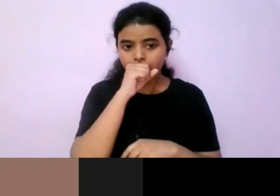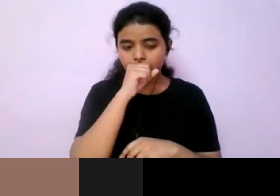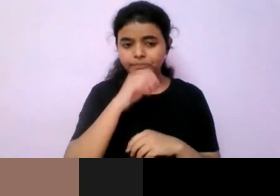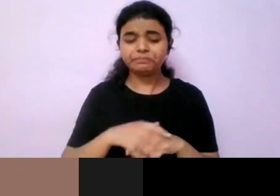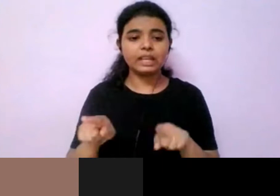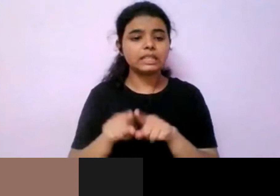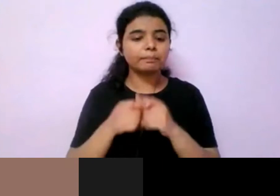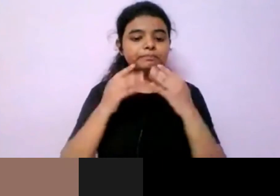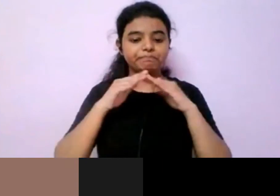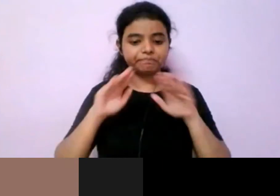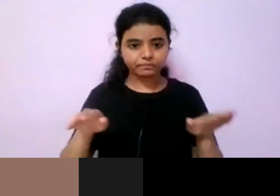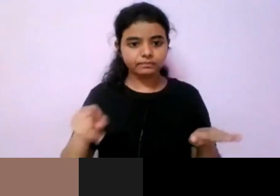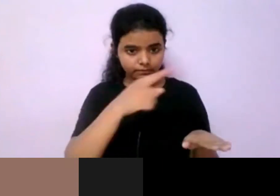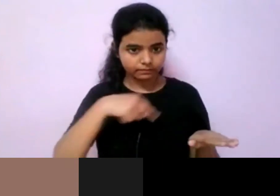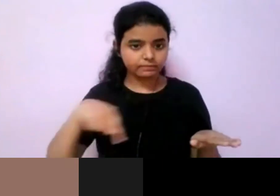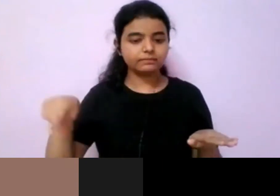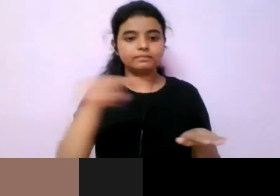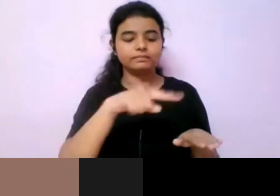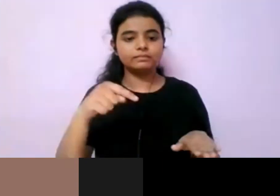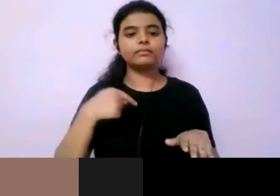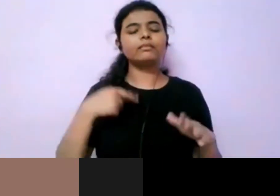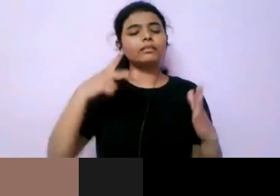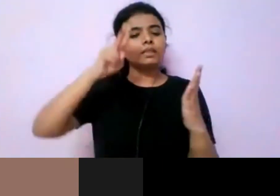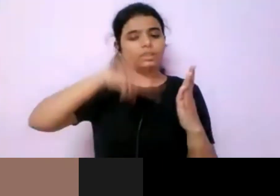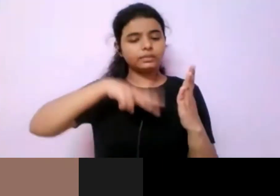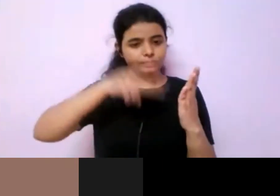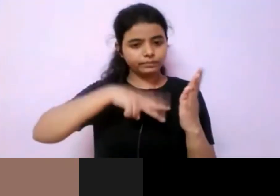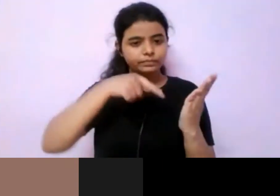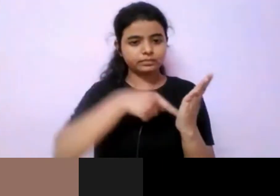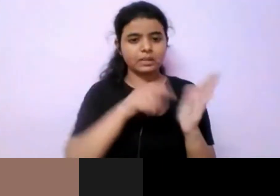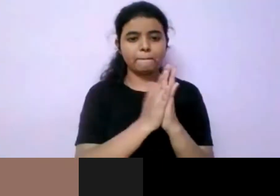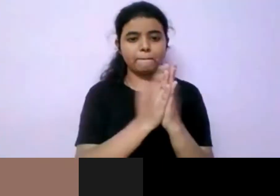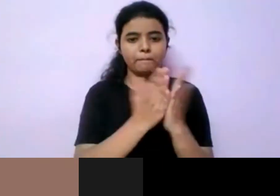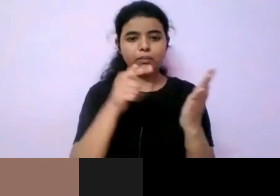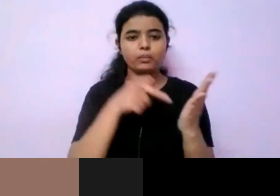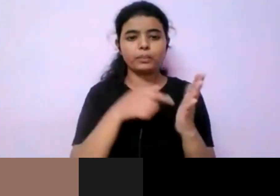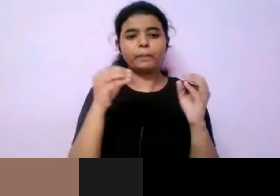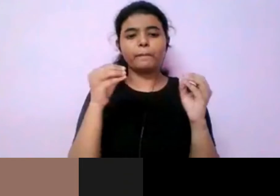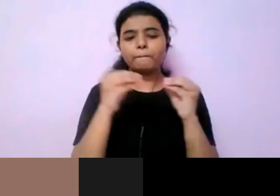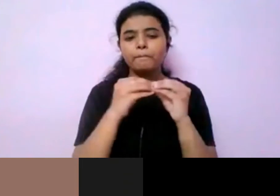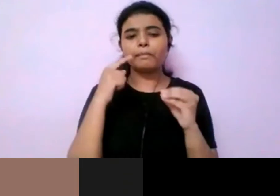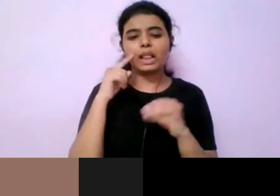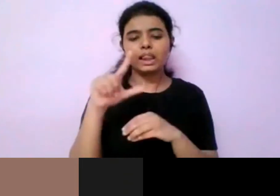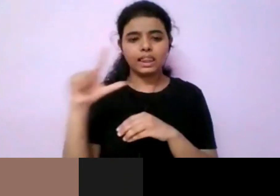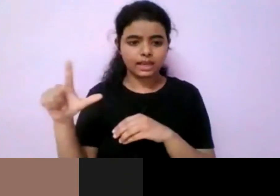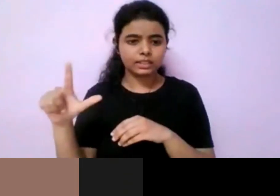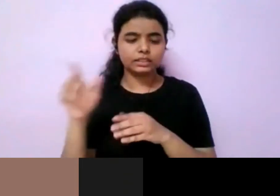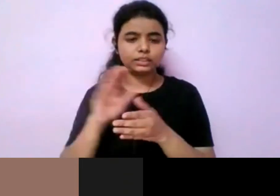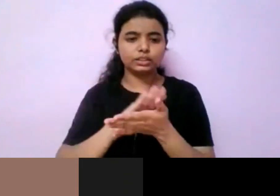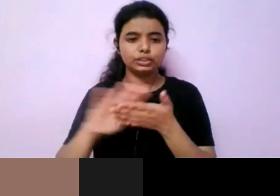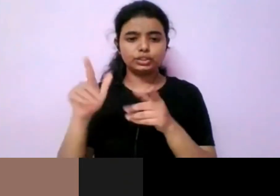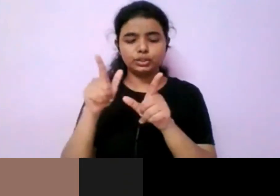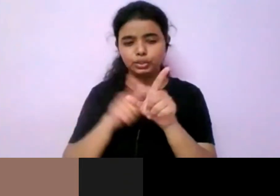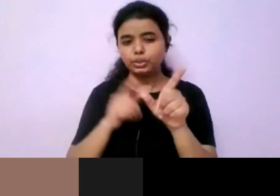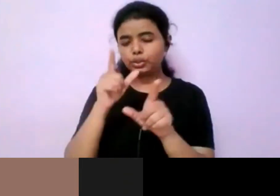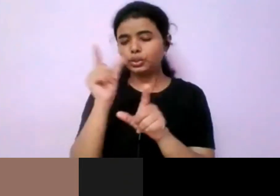studentship, as in, I was reading this book by Bill Hughes on history and disability, and